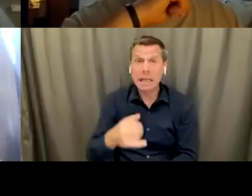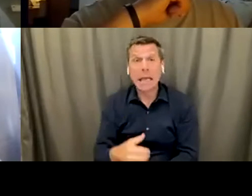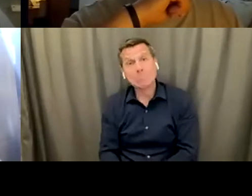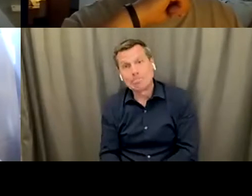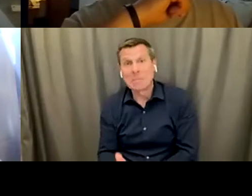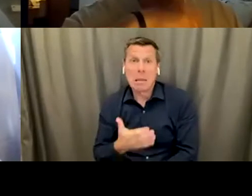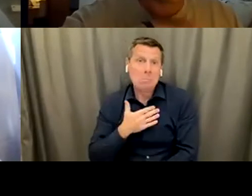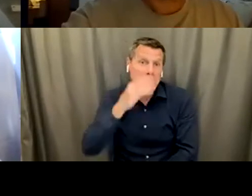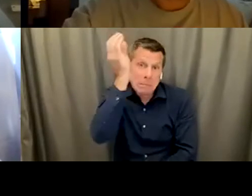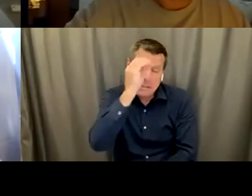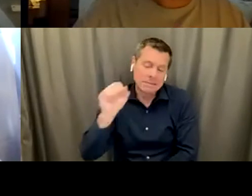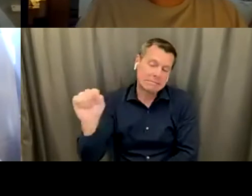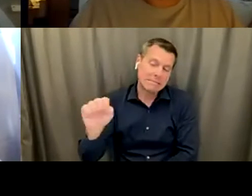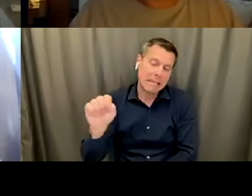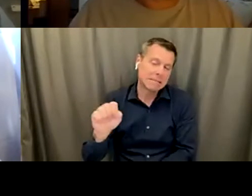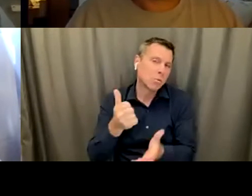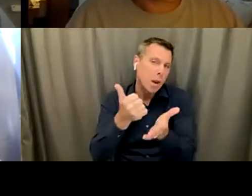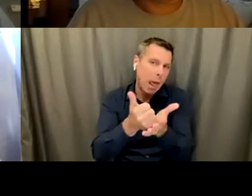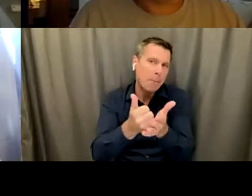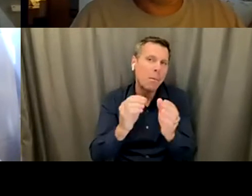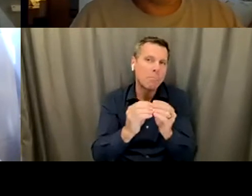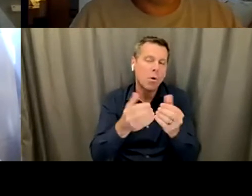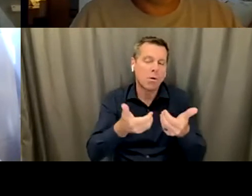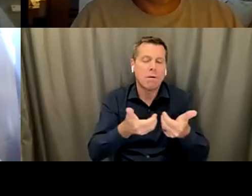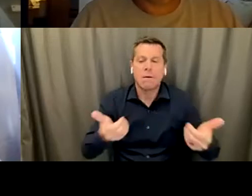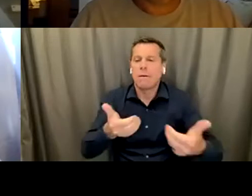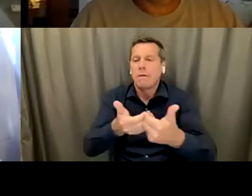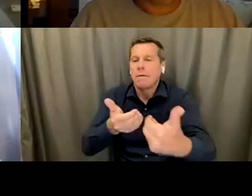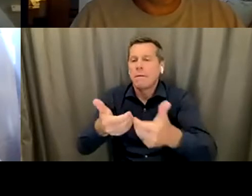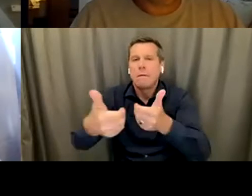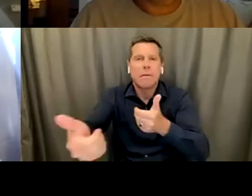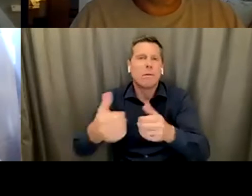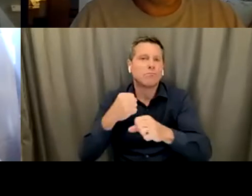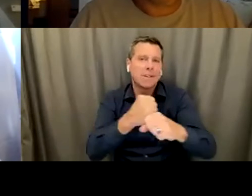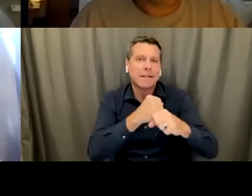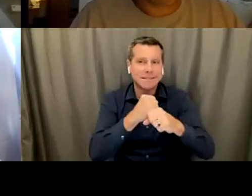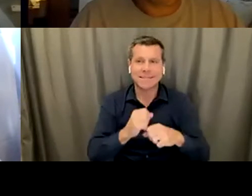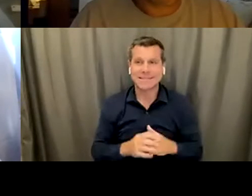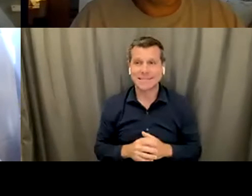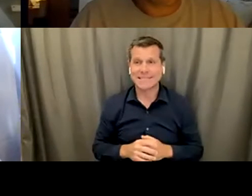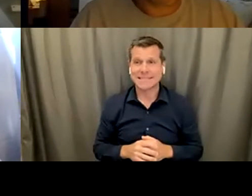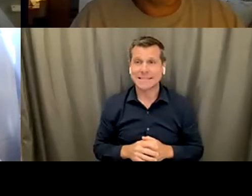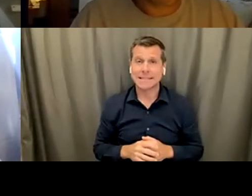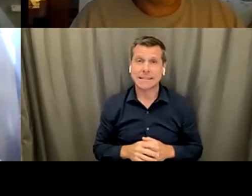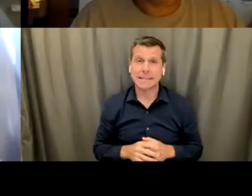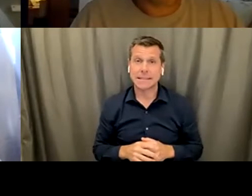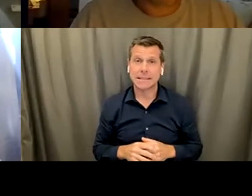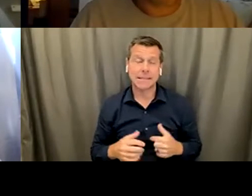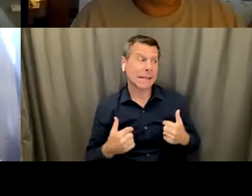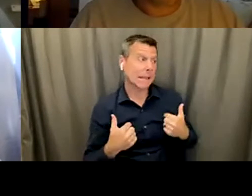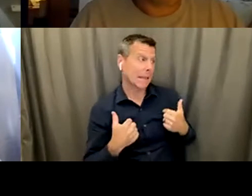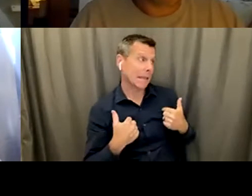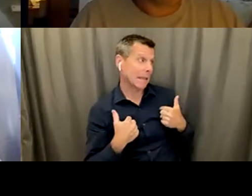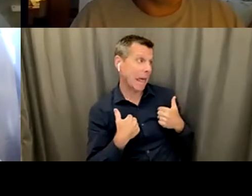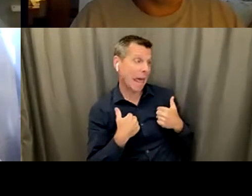really do. Did you want to add to that? Yeah. Well, I'm not a fan of assigned seating, but I do agree.